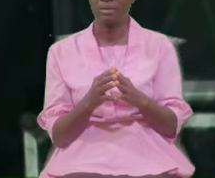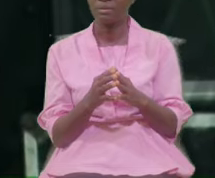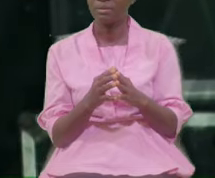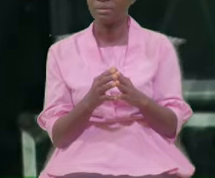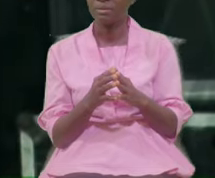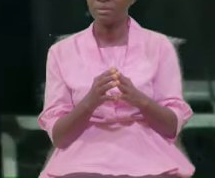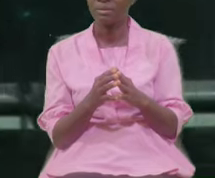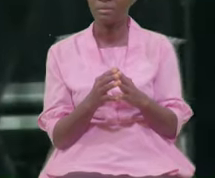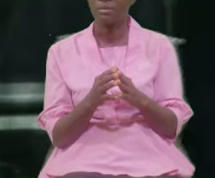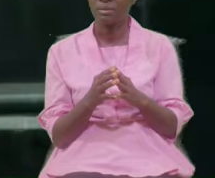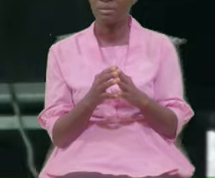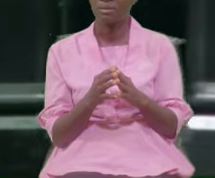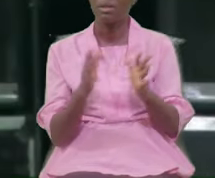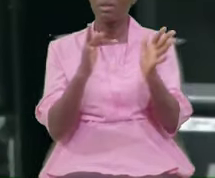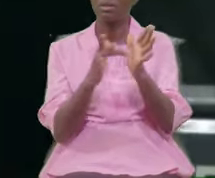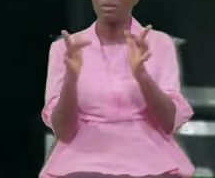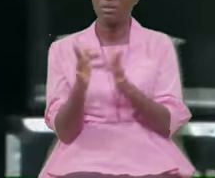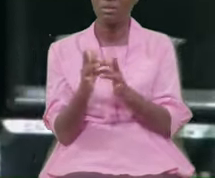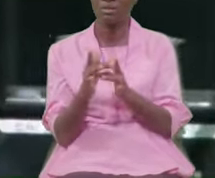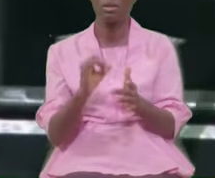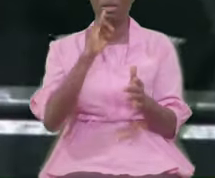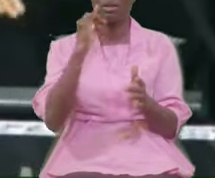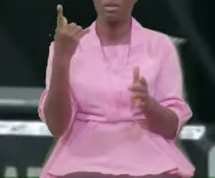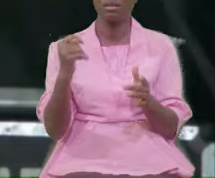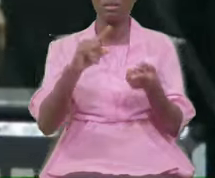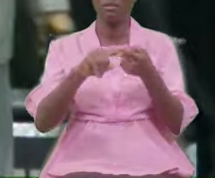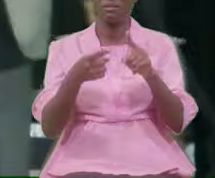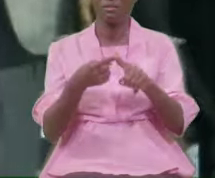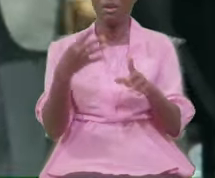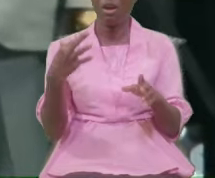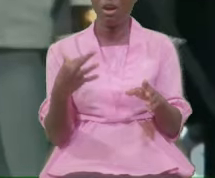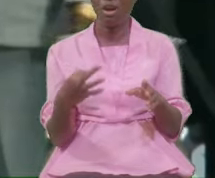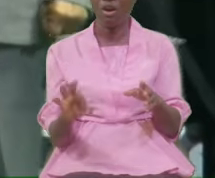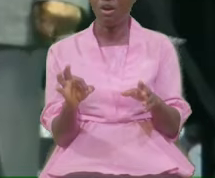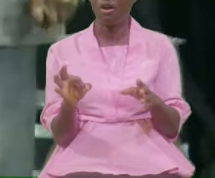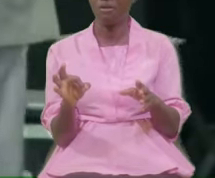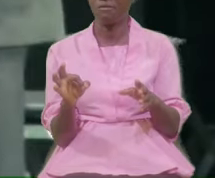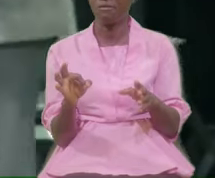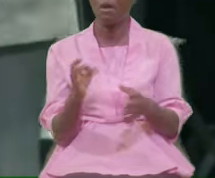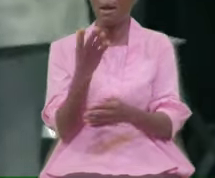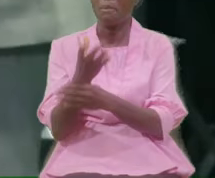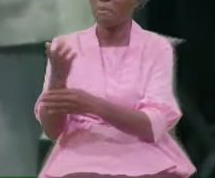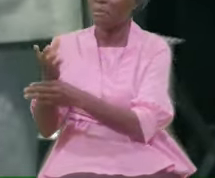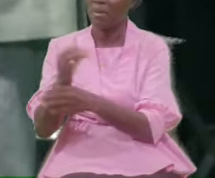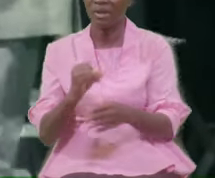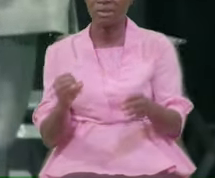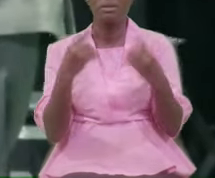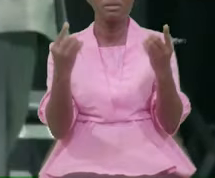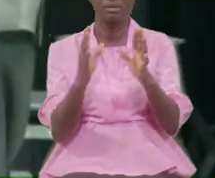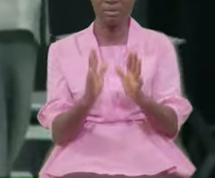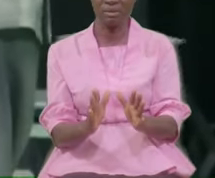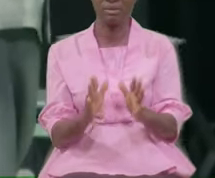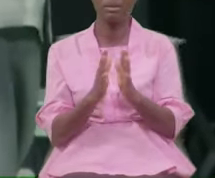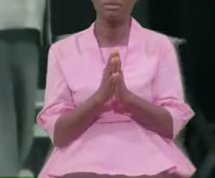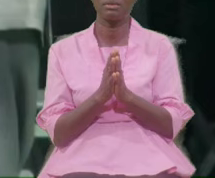taas Jesus is afraid of pleading sinners si mga makasasala